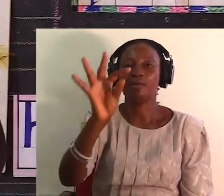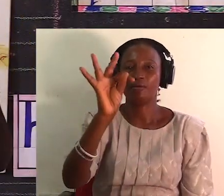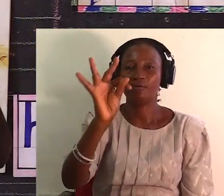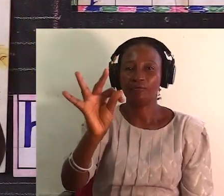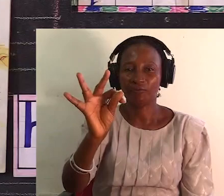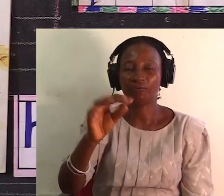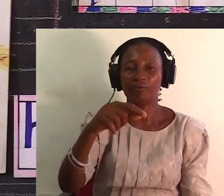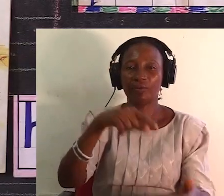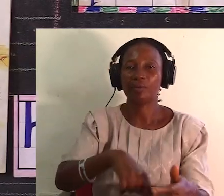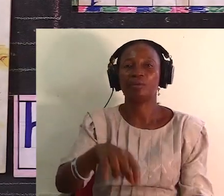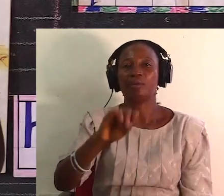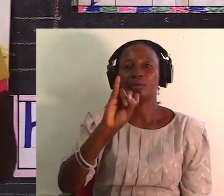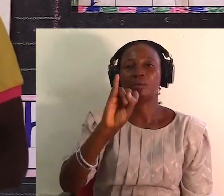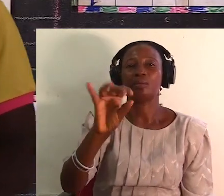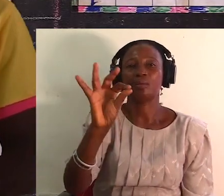sound in it.